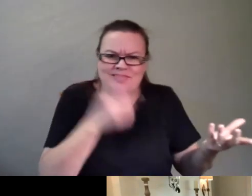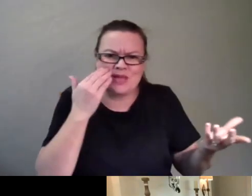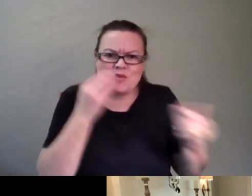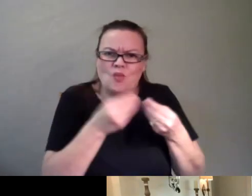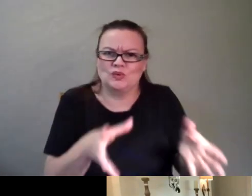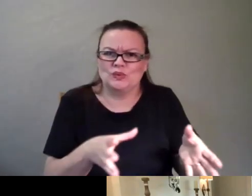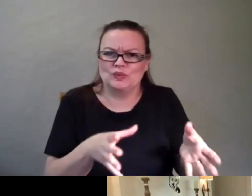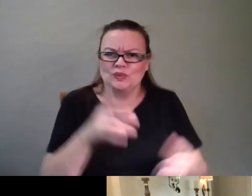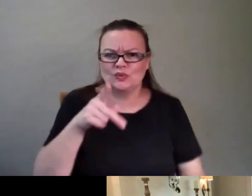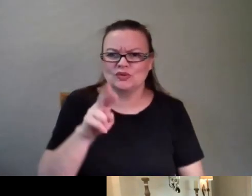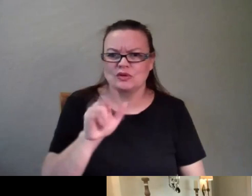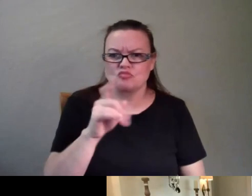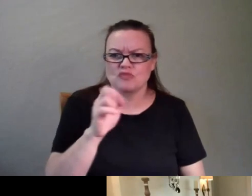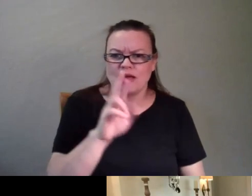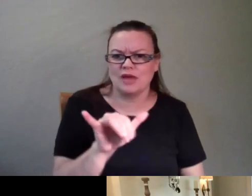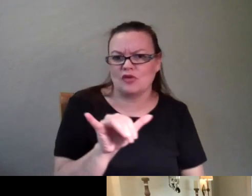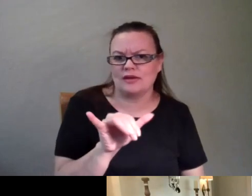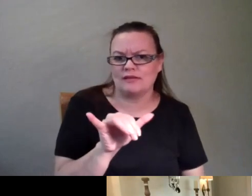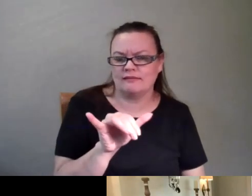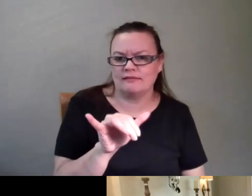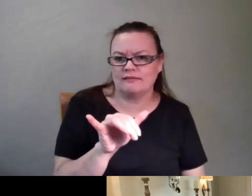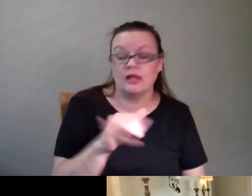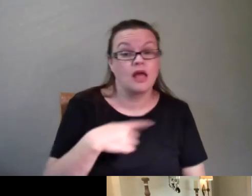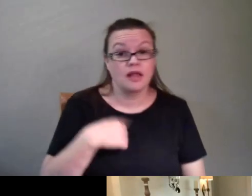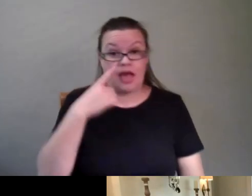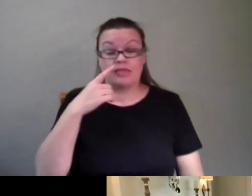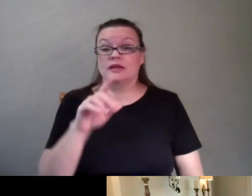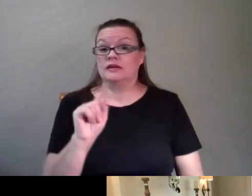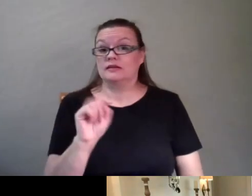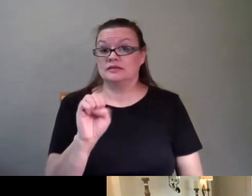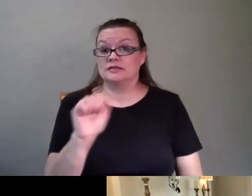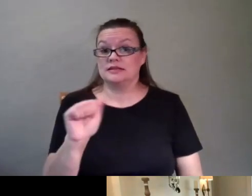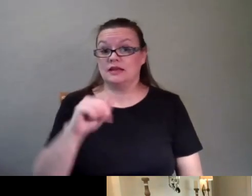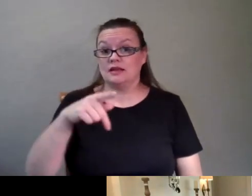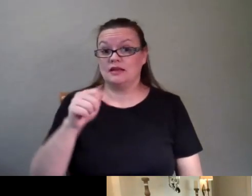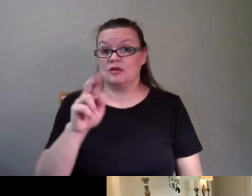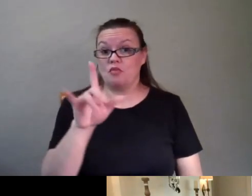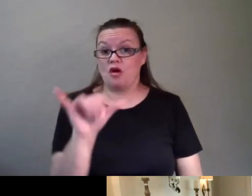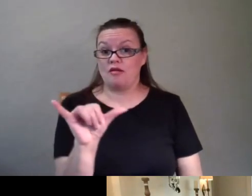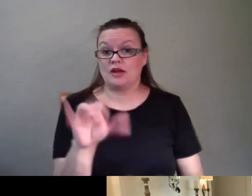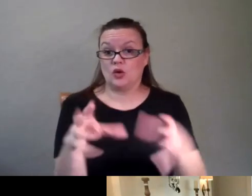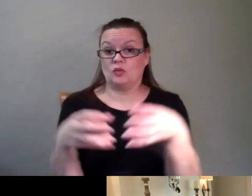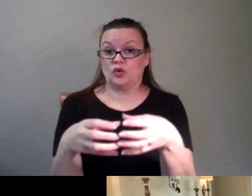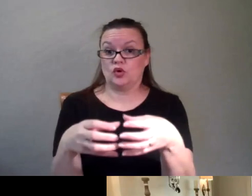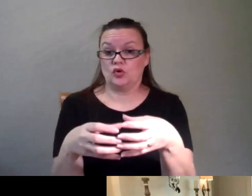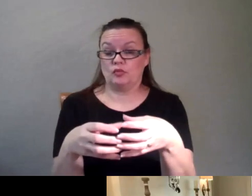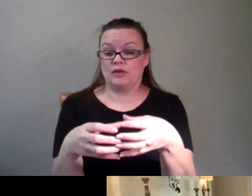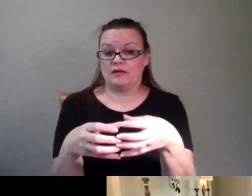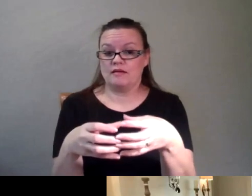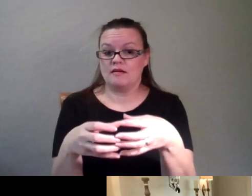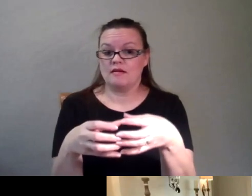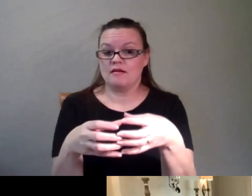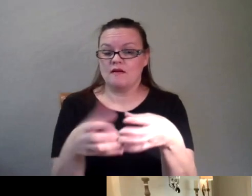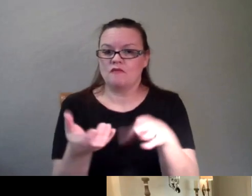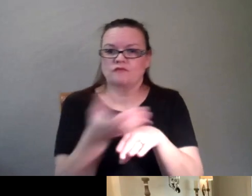because they were getting pressure from the Tea Party. And I think the Tea Party and moving those members further to the right